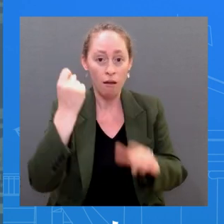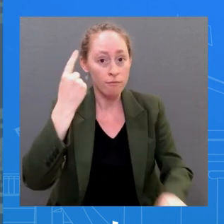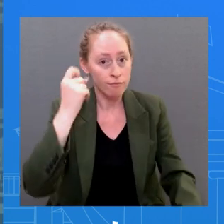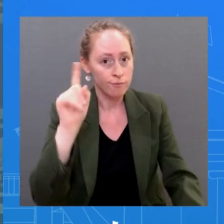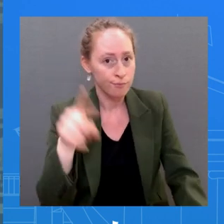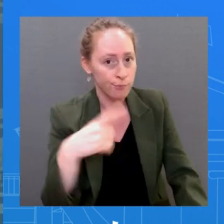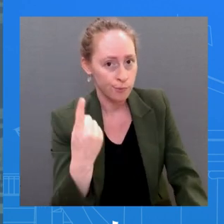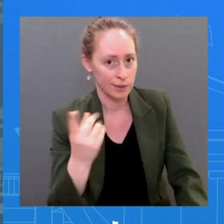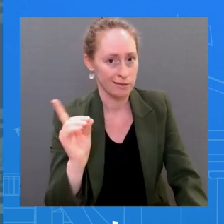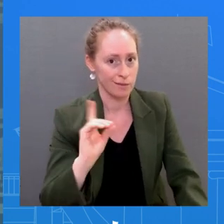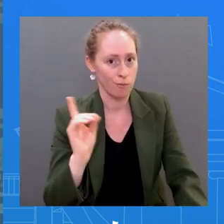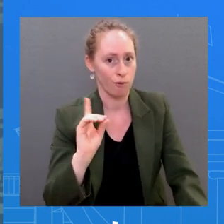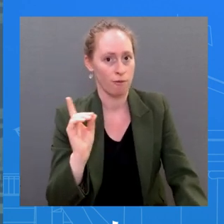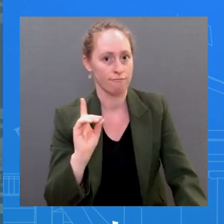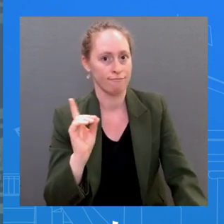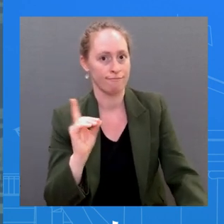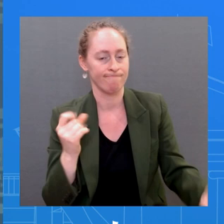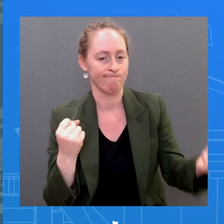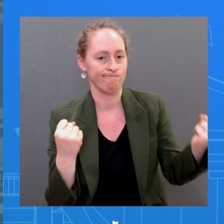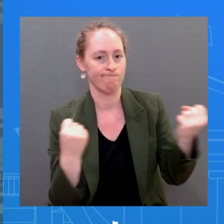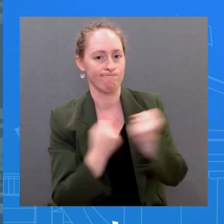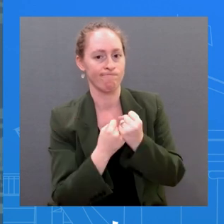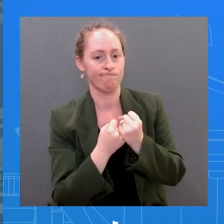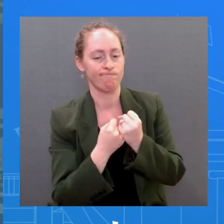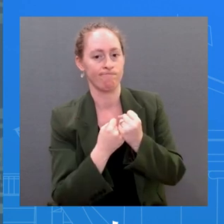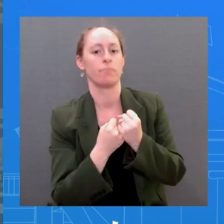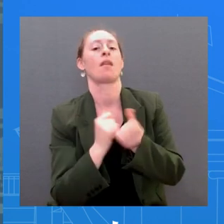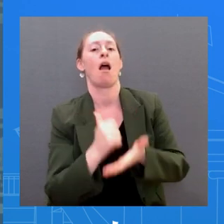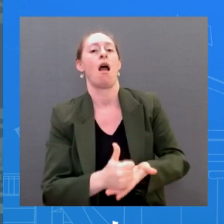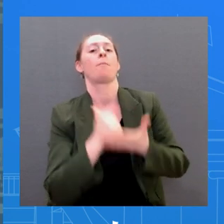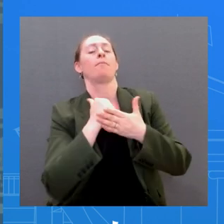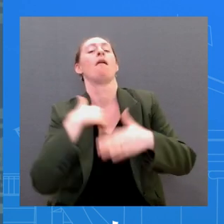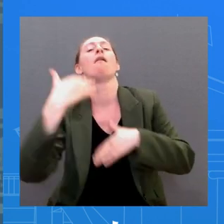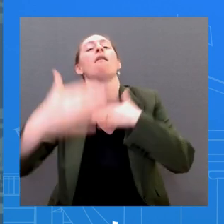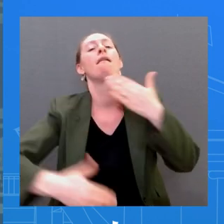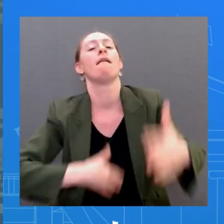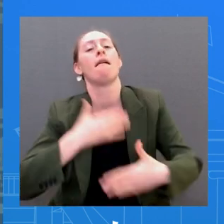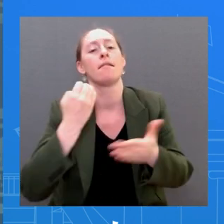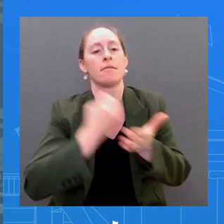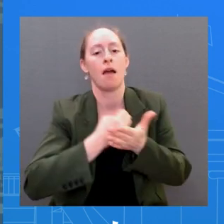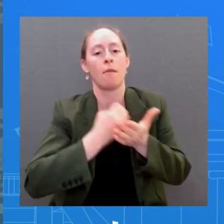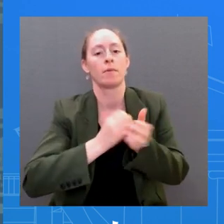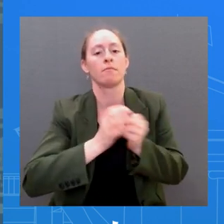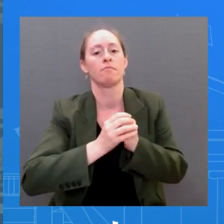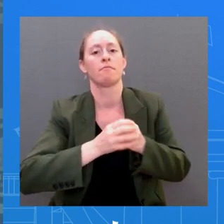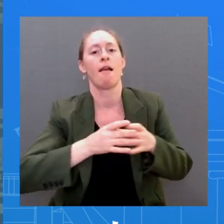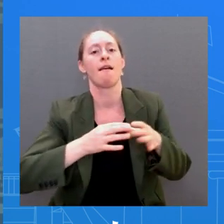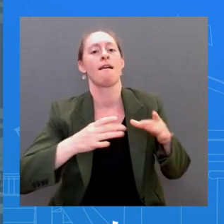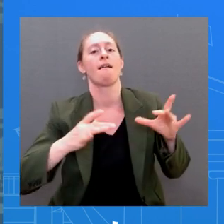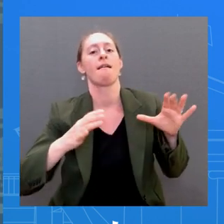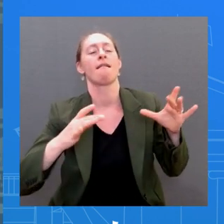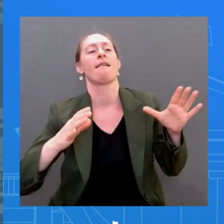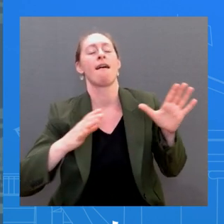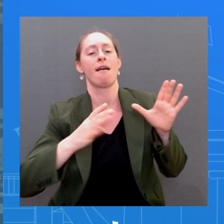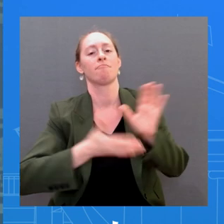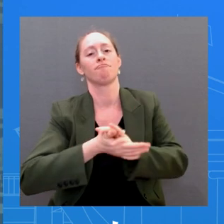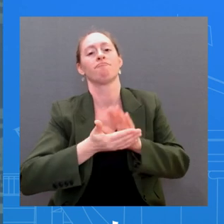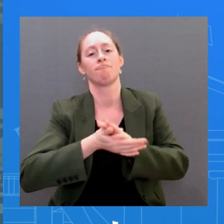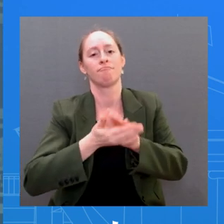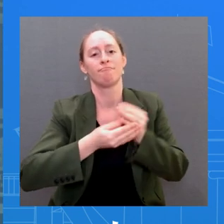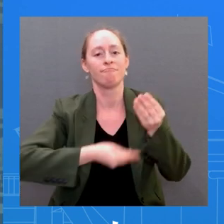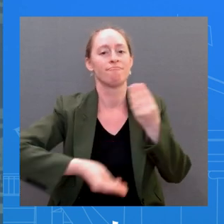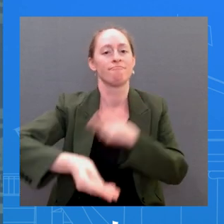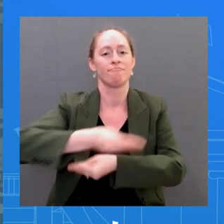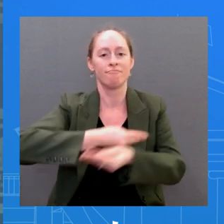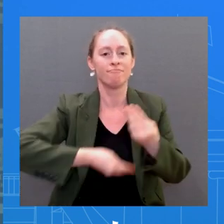economy growing. And so the way we see it is that we are in a strong place. The U.S.